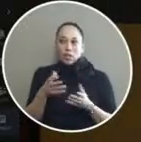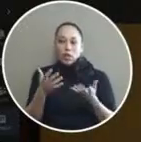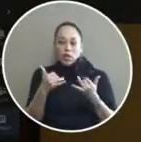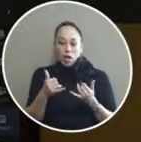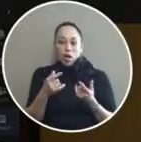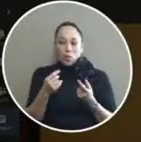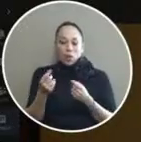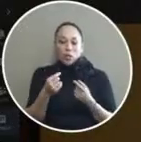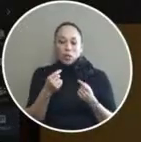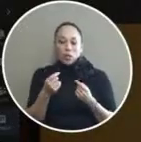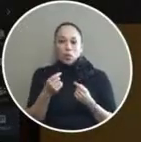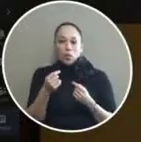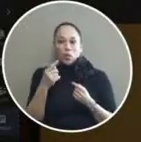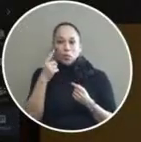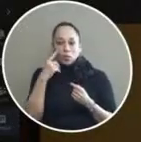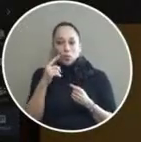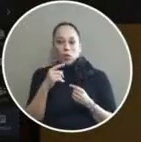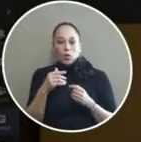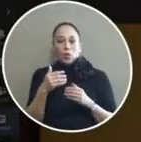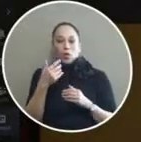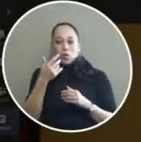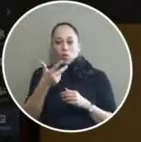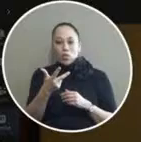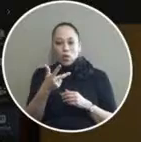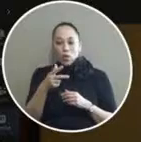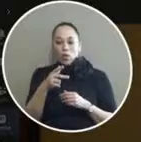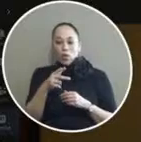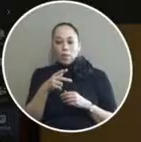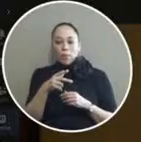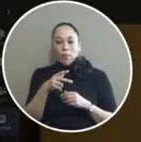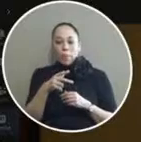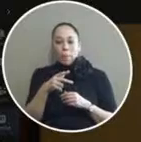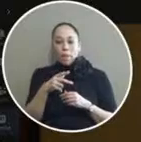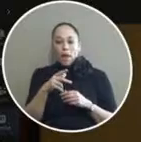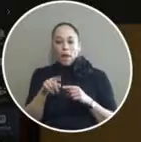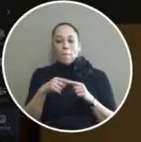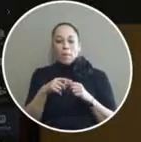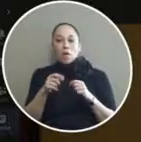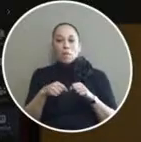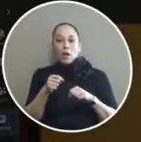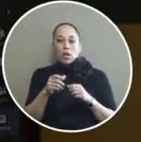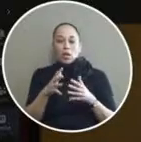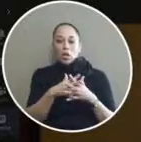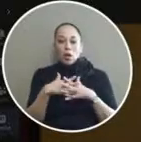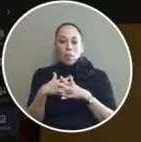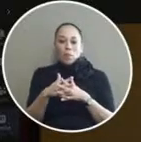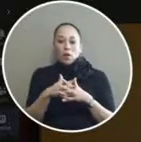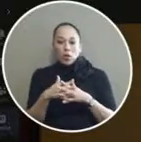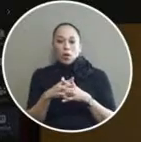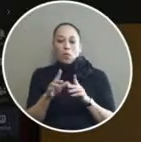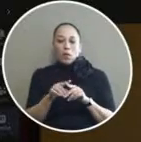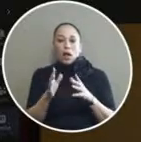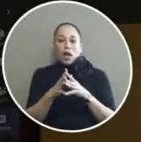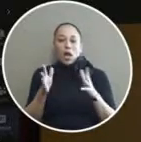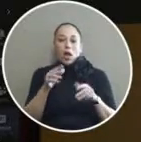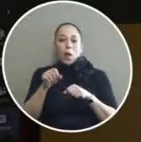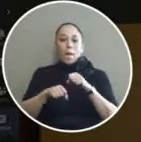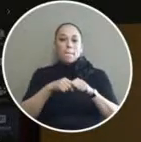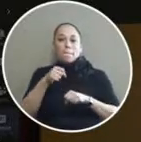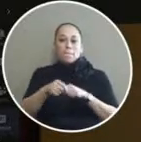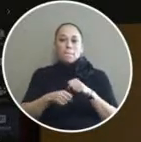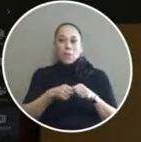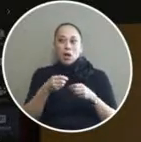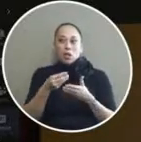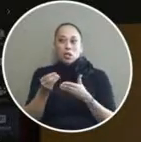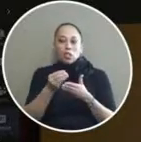going through what they're calling a third wave of biking in America, with the amount of bikes. Some bike shops